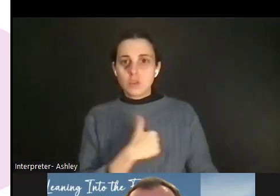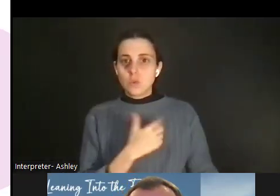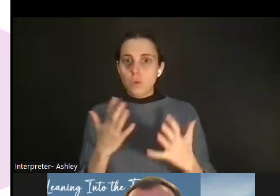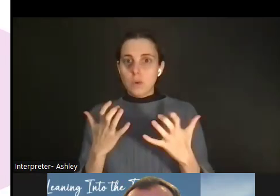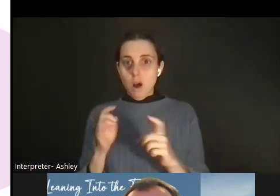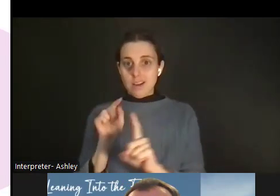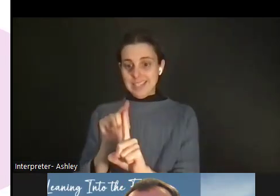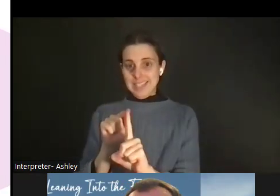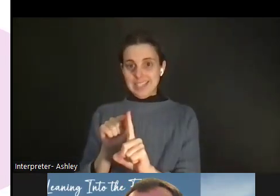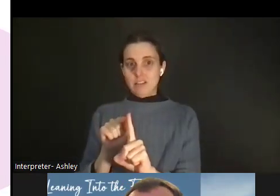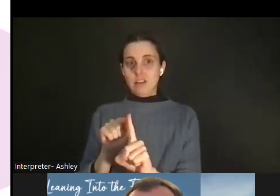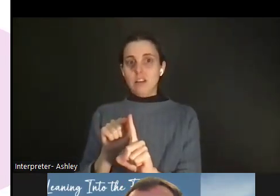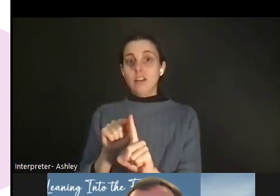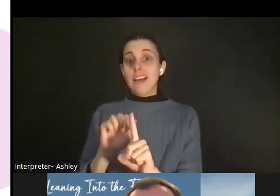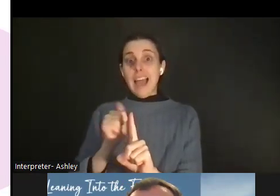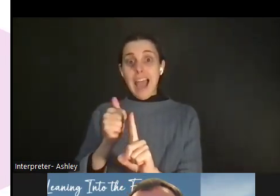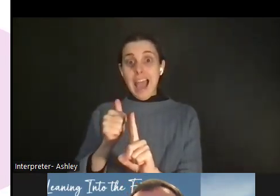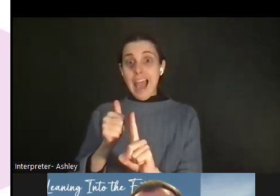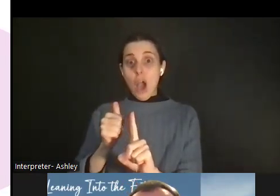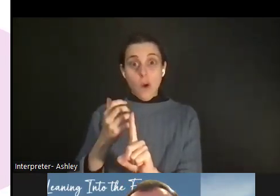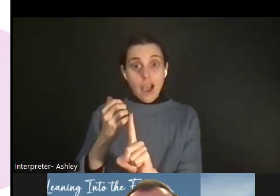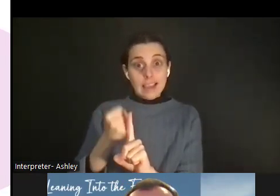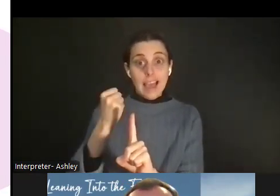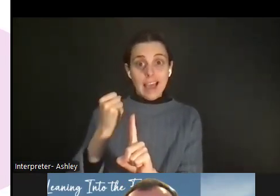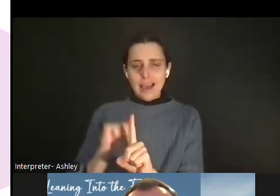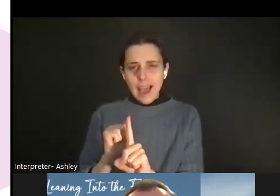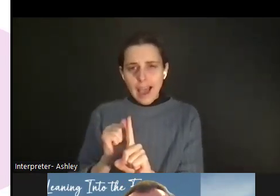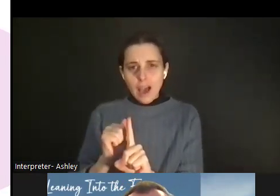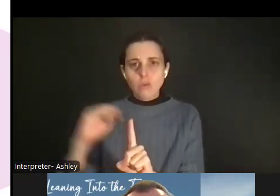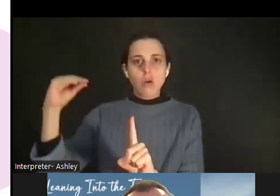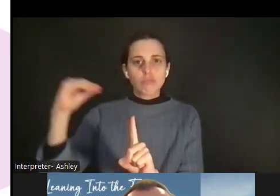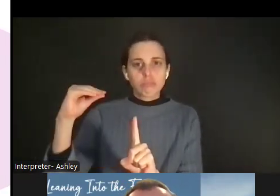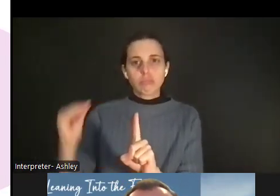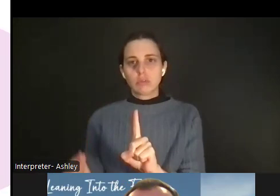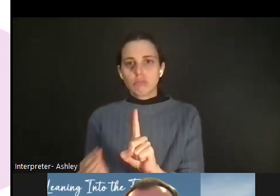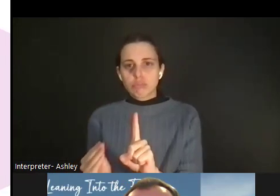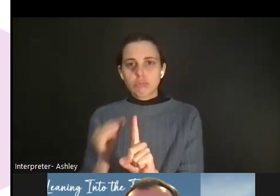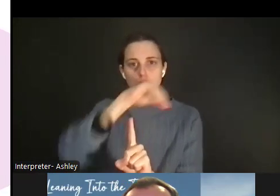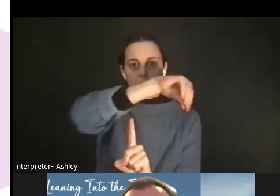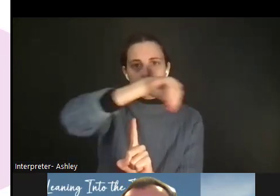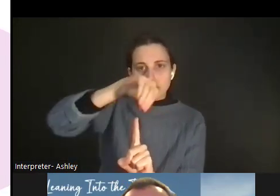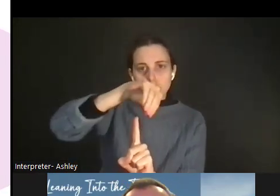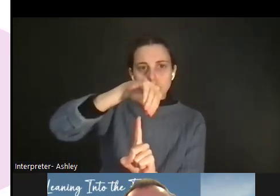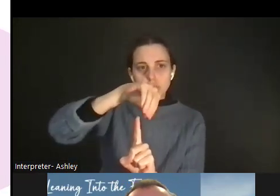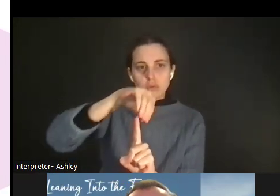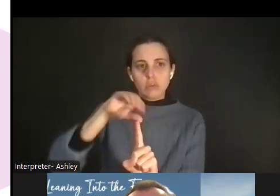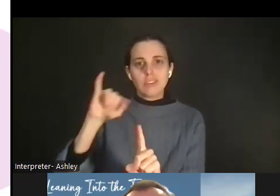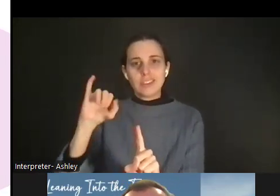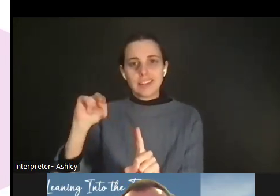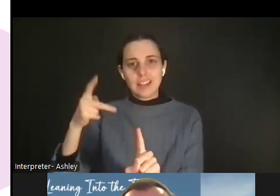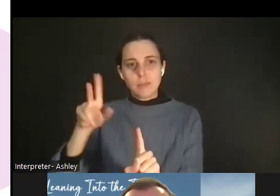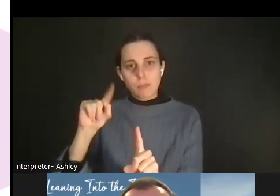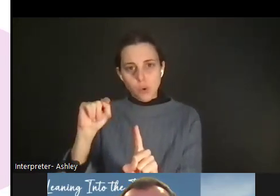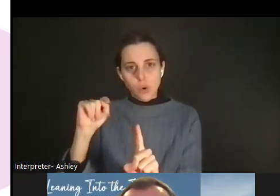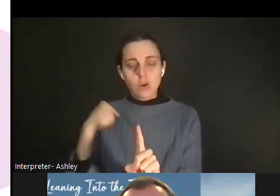Sigma skills of our staff throughout the entire organization. And then we want more process improvement. We want